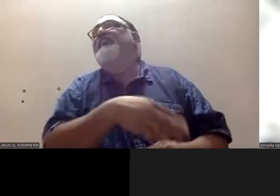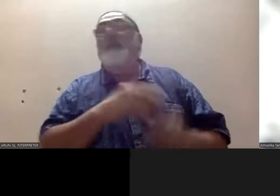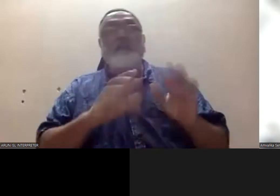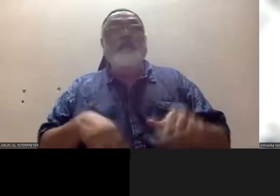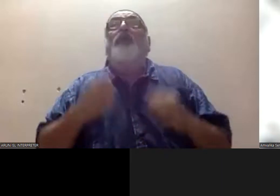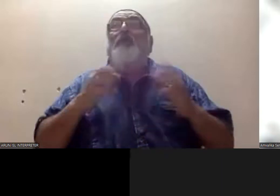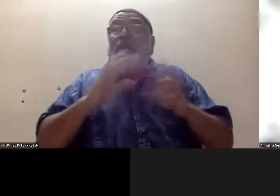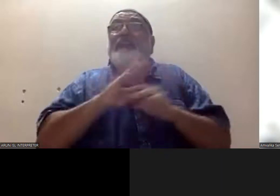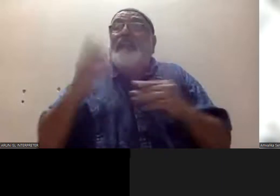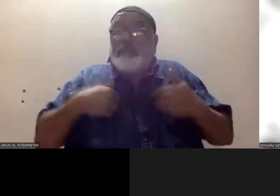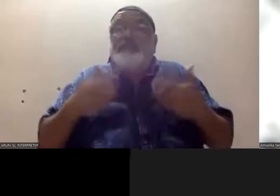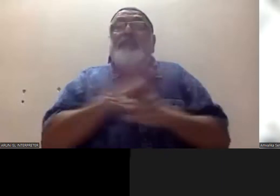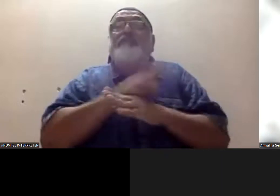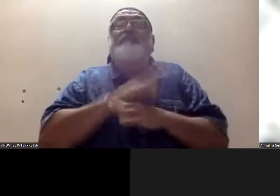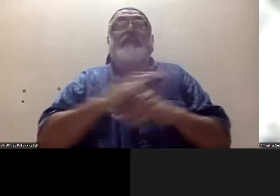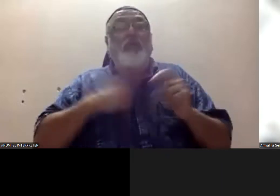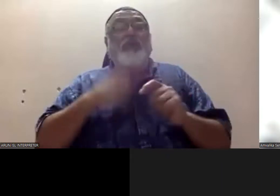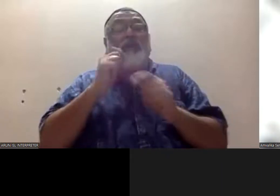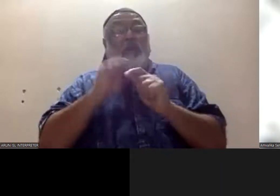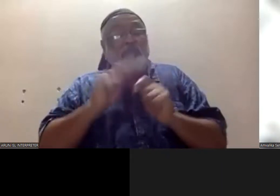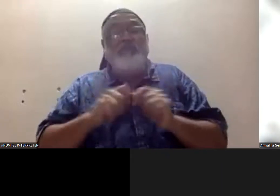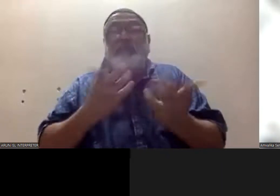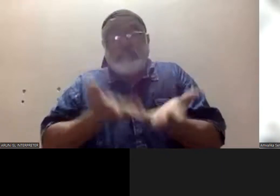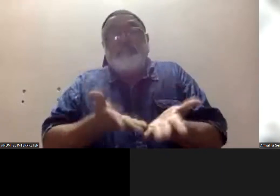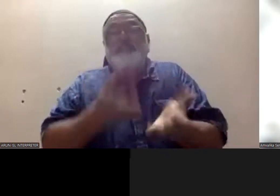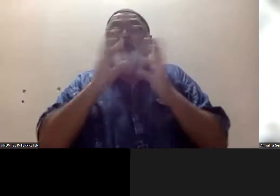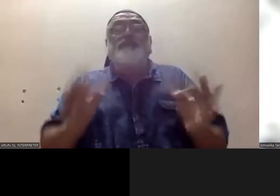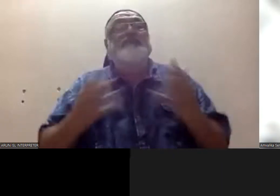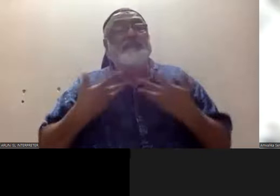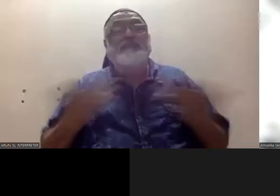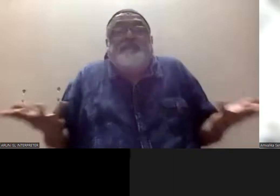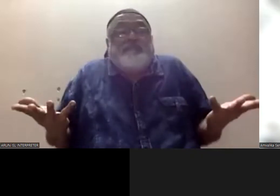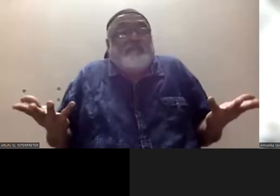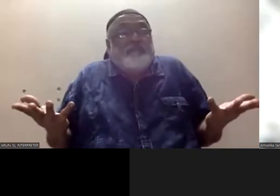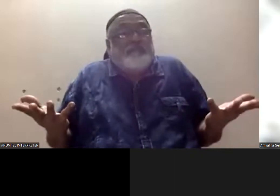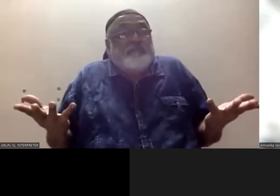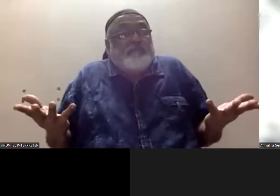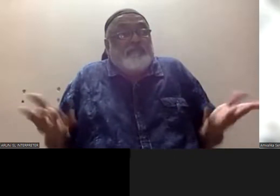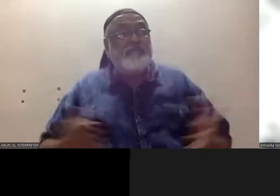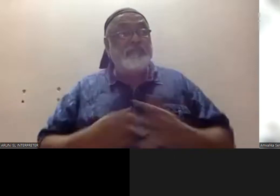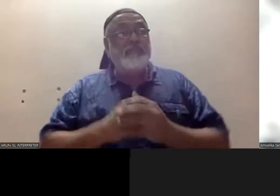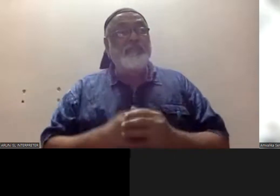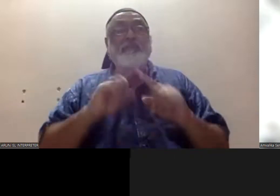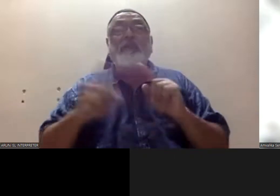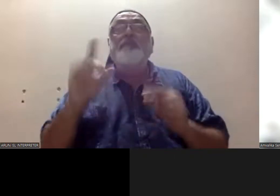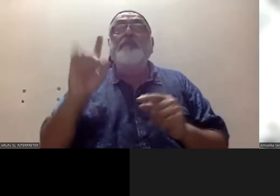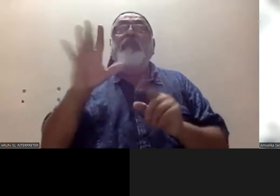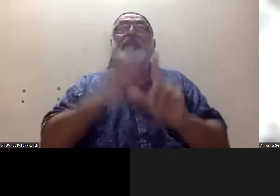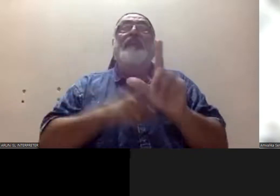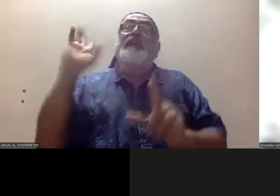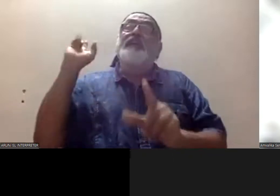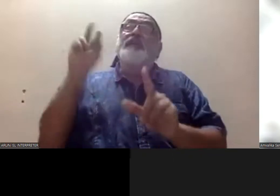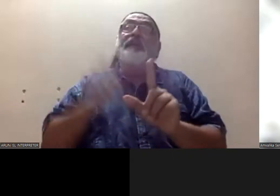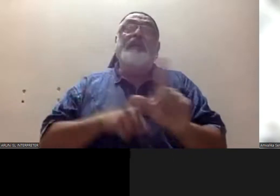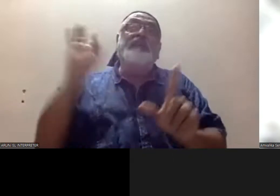work. So of course, that's a practical reality. But if you look at how India was 15 years, 20 years down the line,